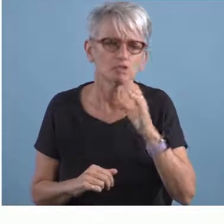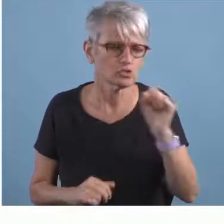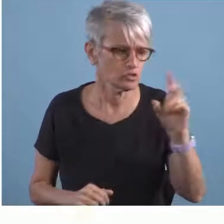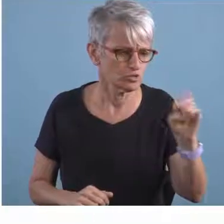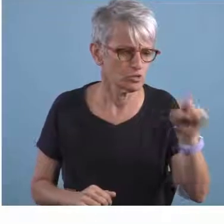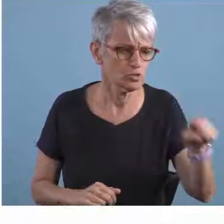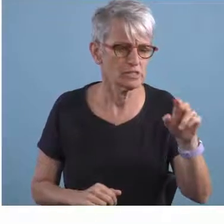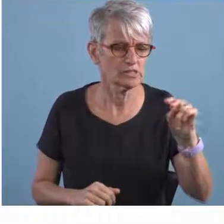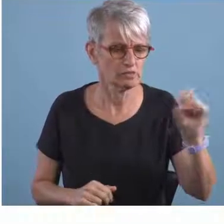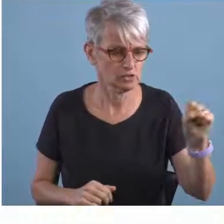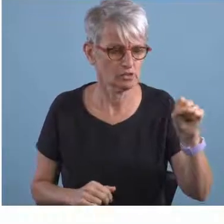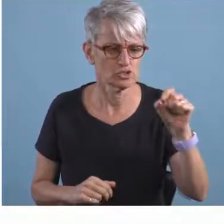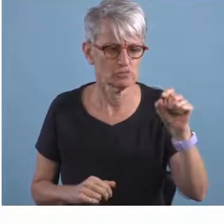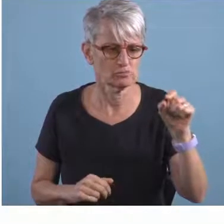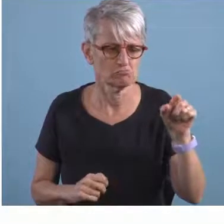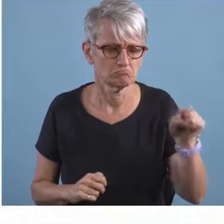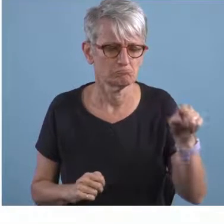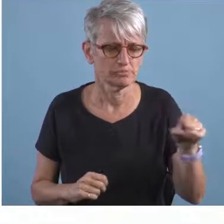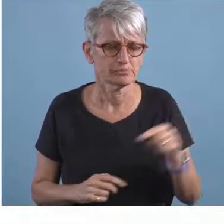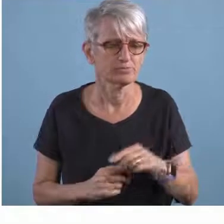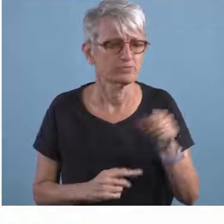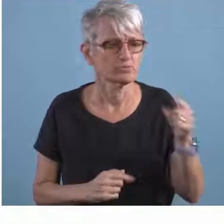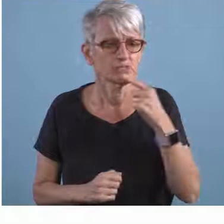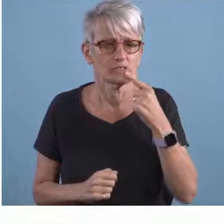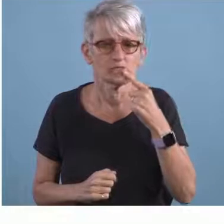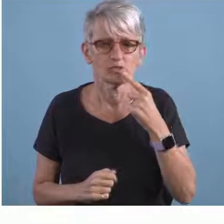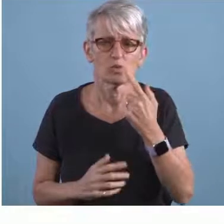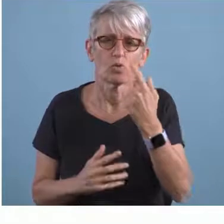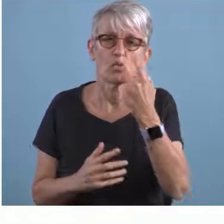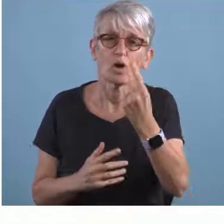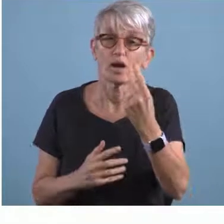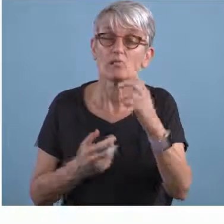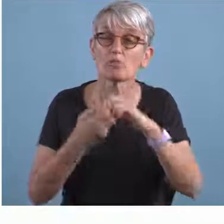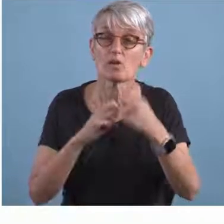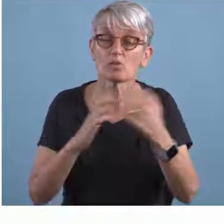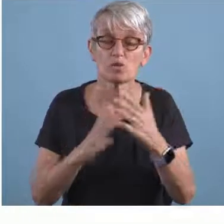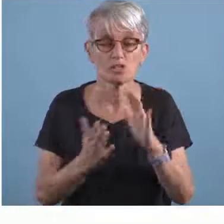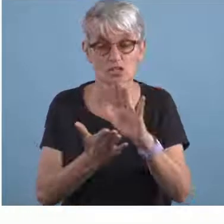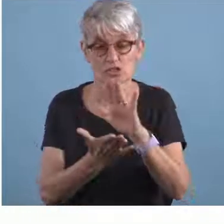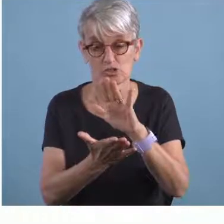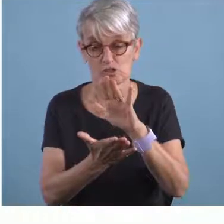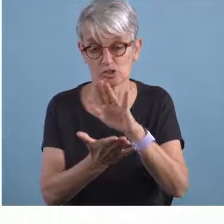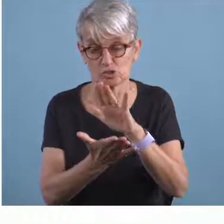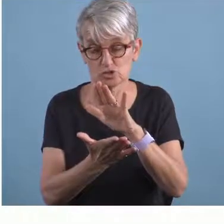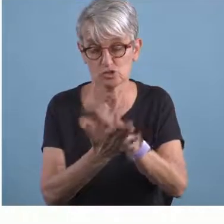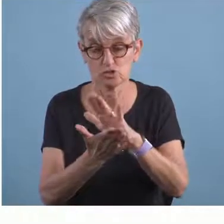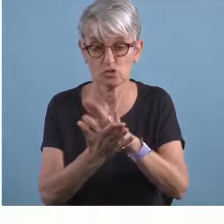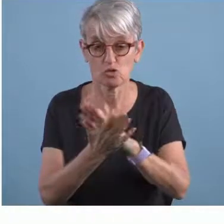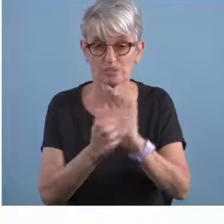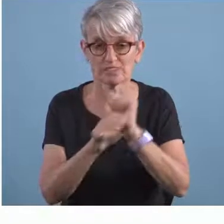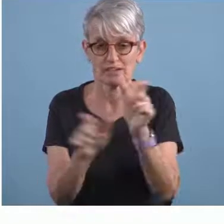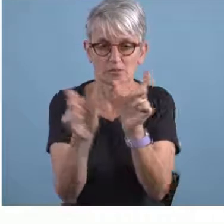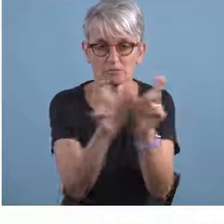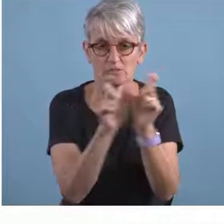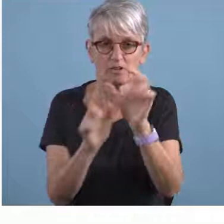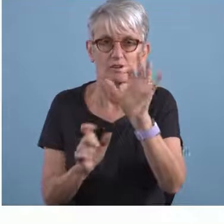in Nova Scotia the other day, she said that one of the issues they had is that the schools keep creating firewalls for